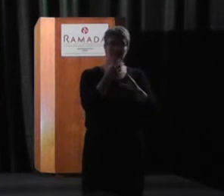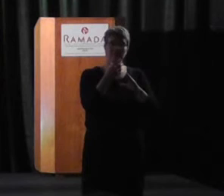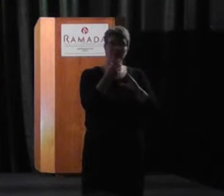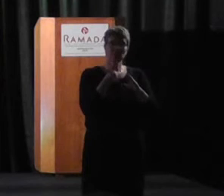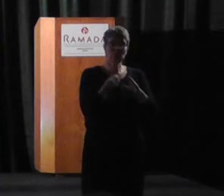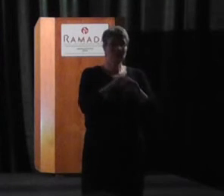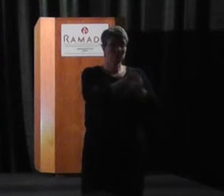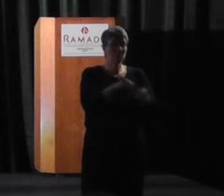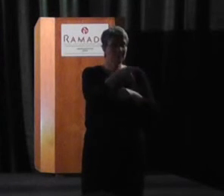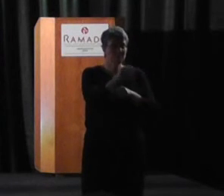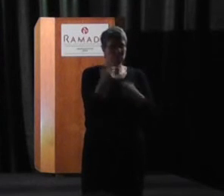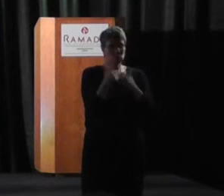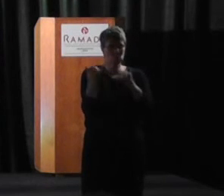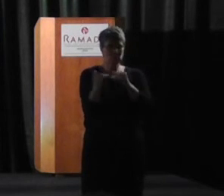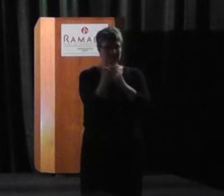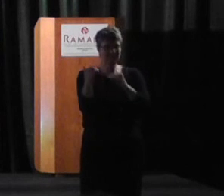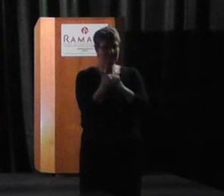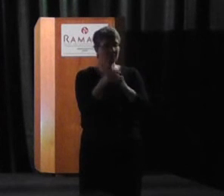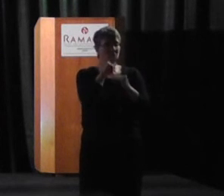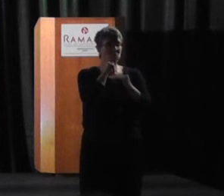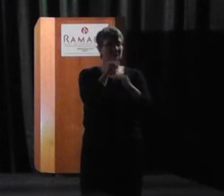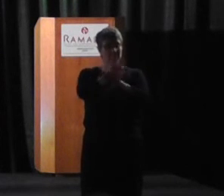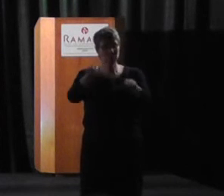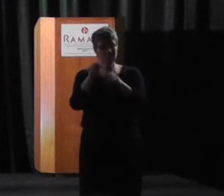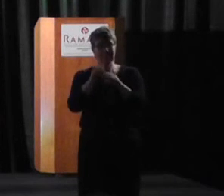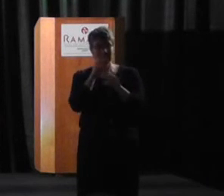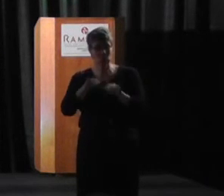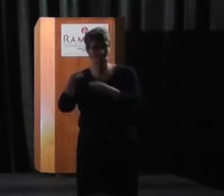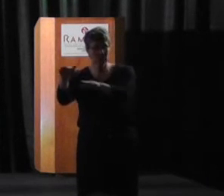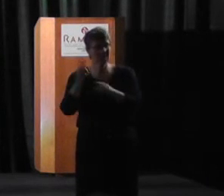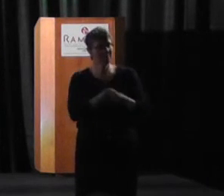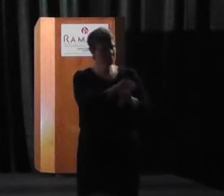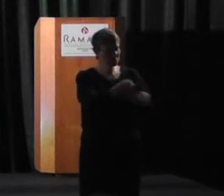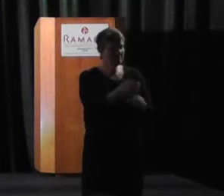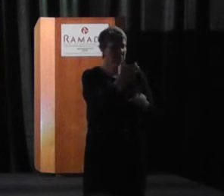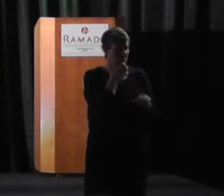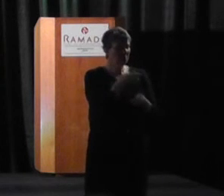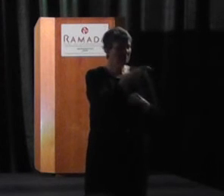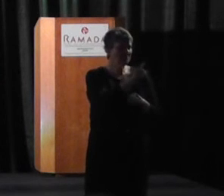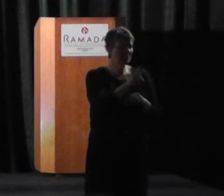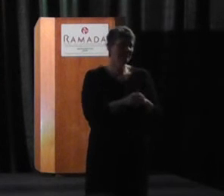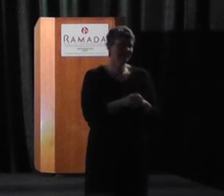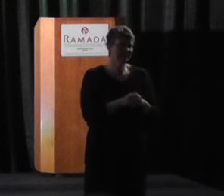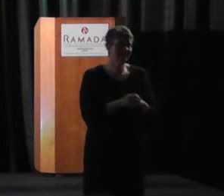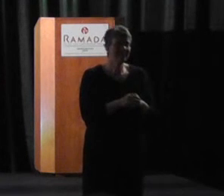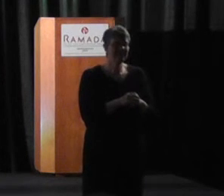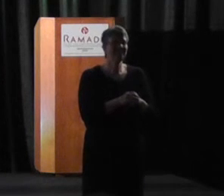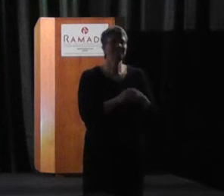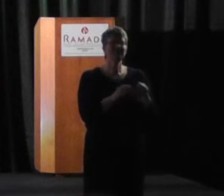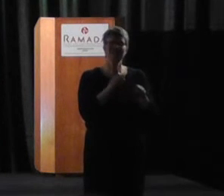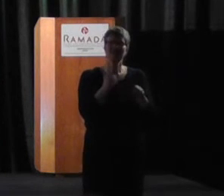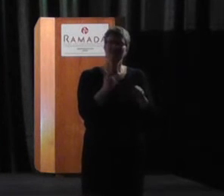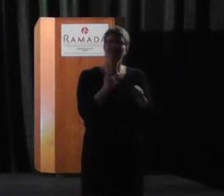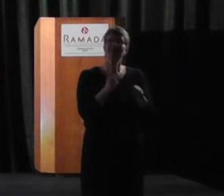this same level of luxury to the lifestyles we enjoy regarding our home's access? Some say that about 80%